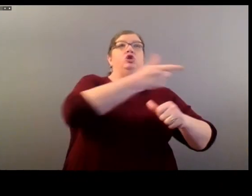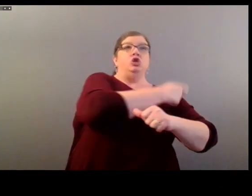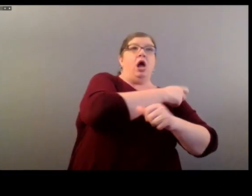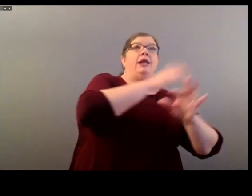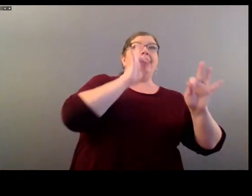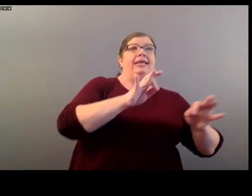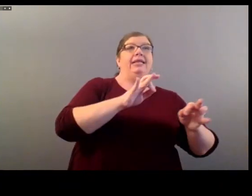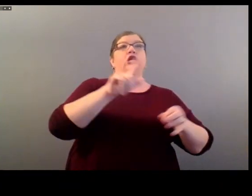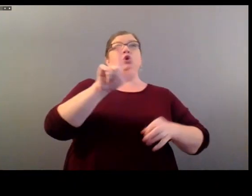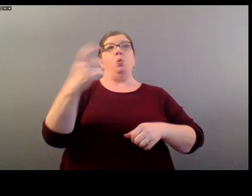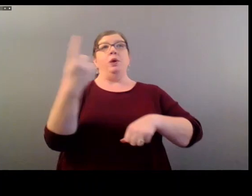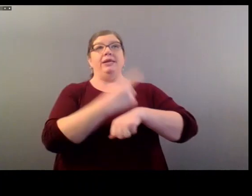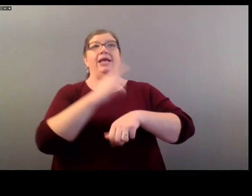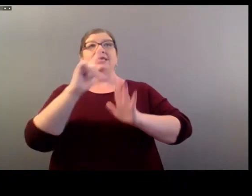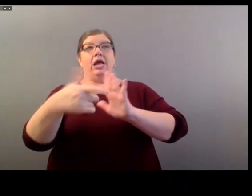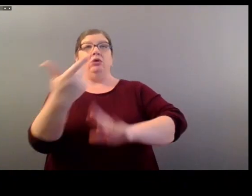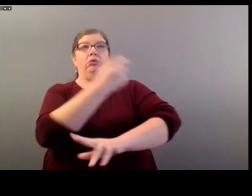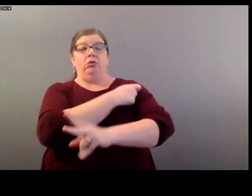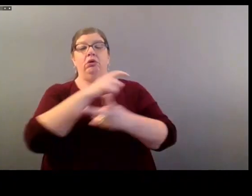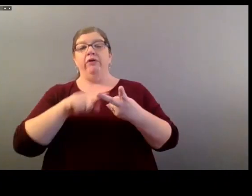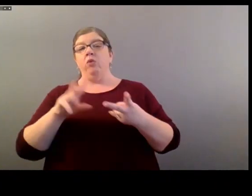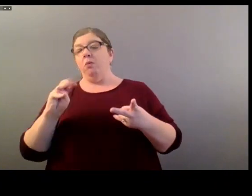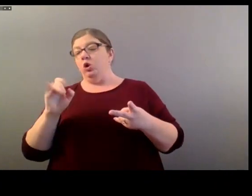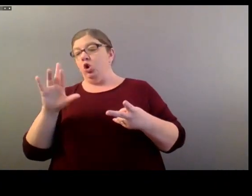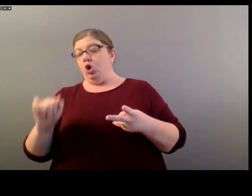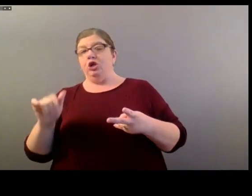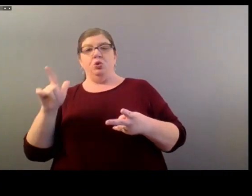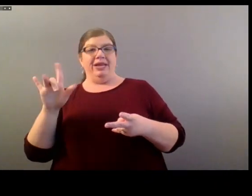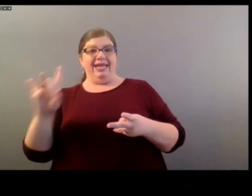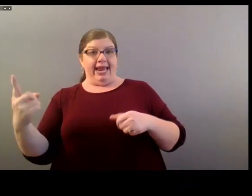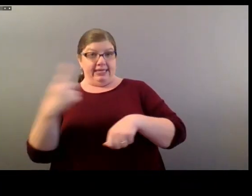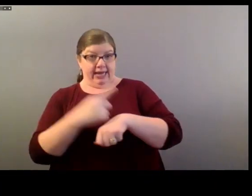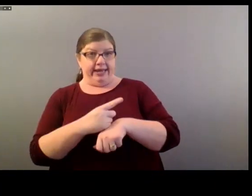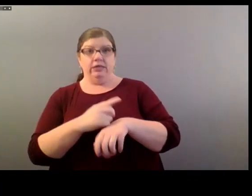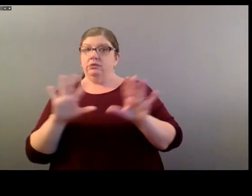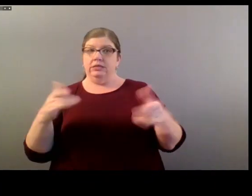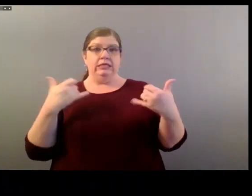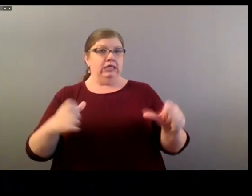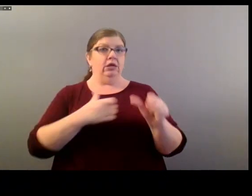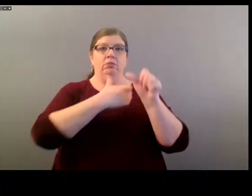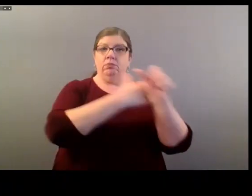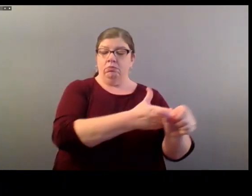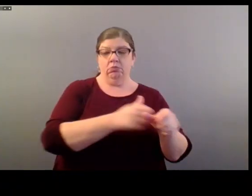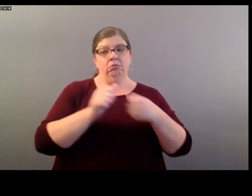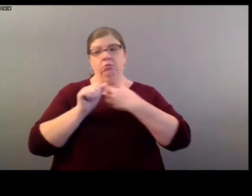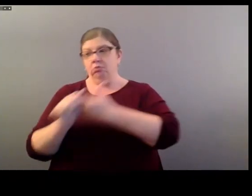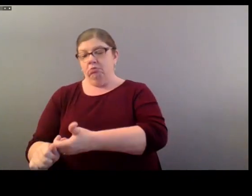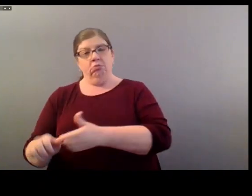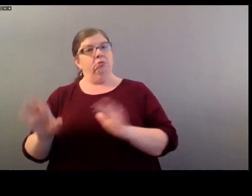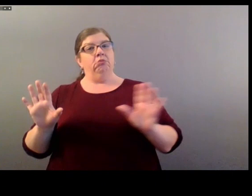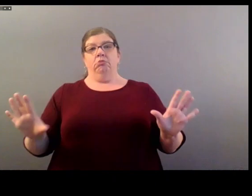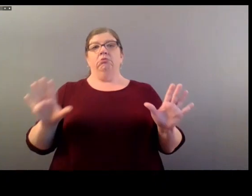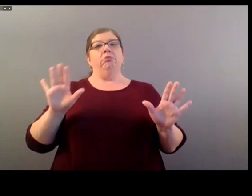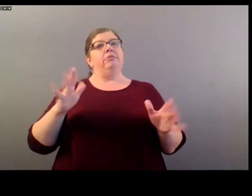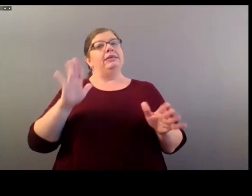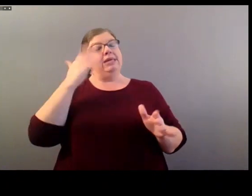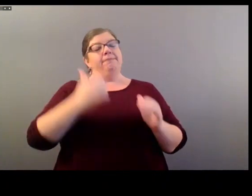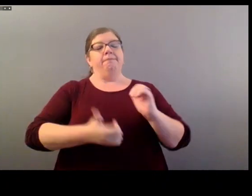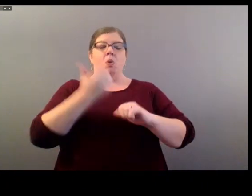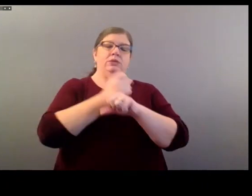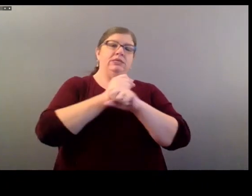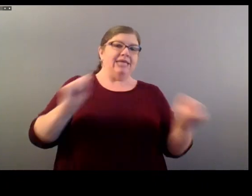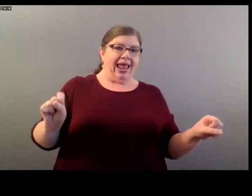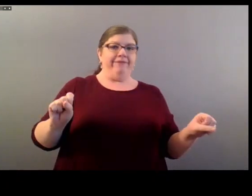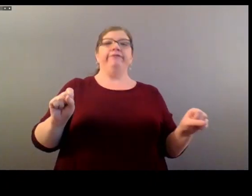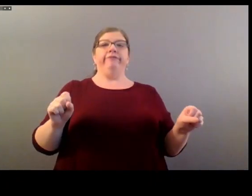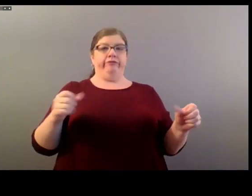shot, and for the Moderna, it's 28 days. We are sticking to that because that seems to be the safest way to go